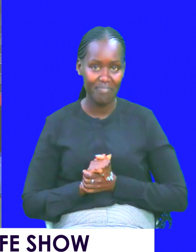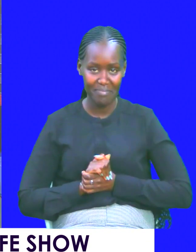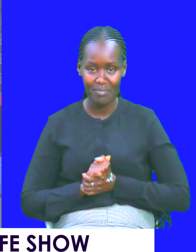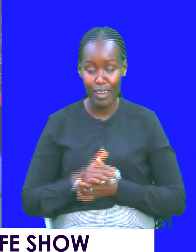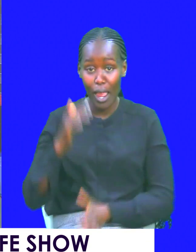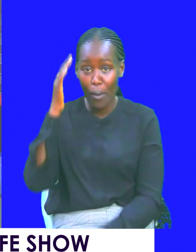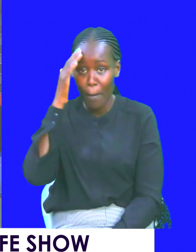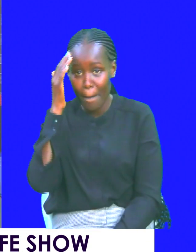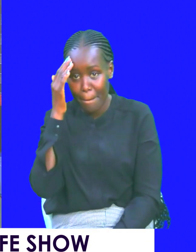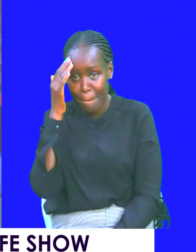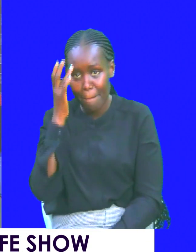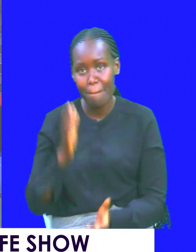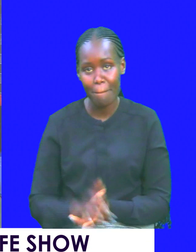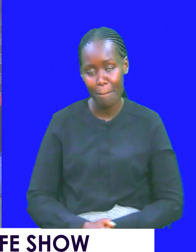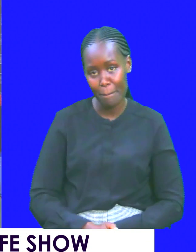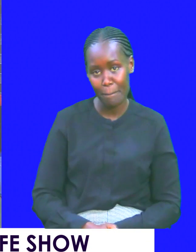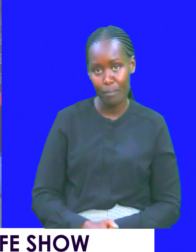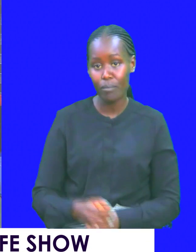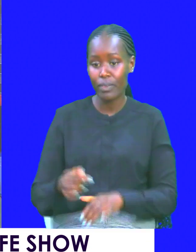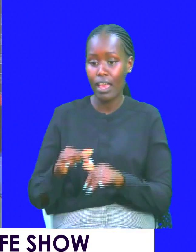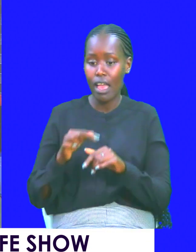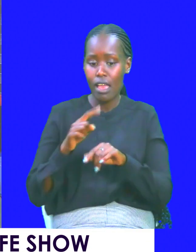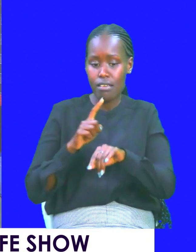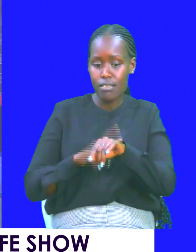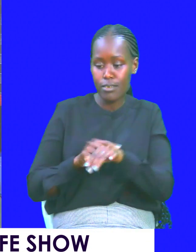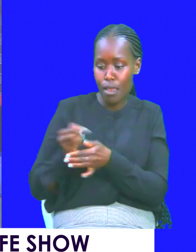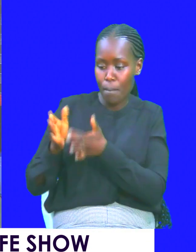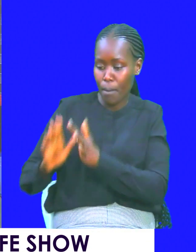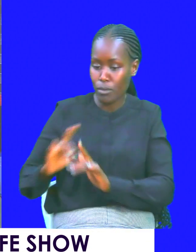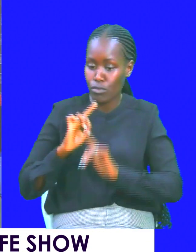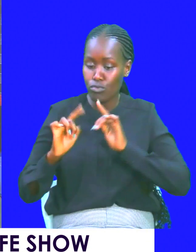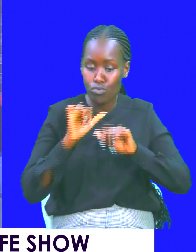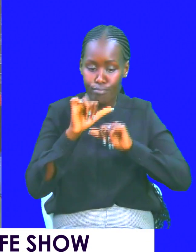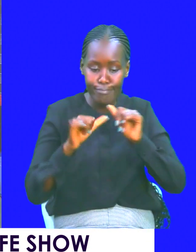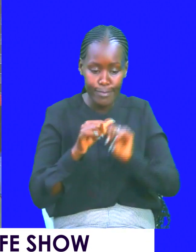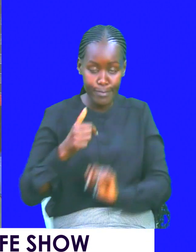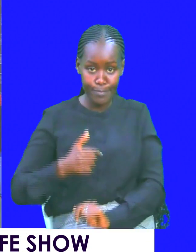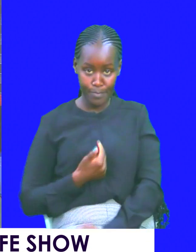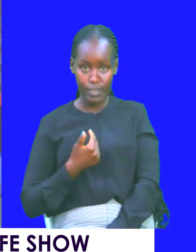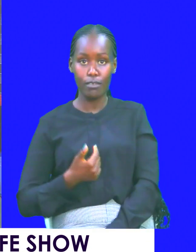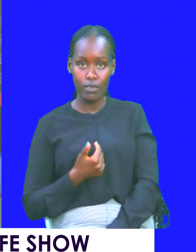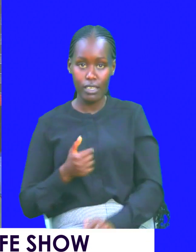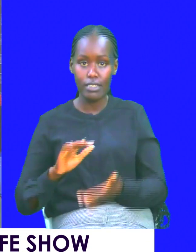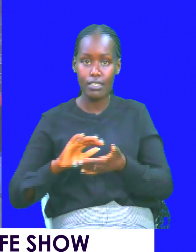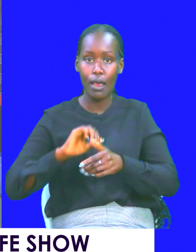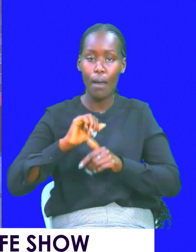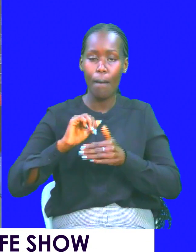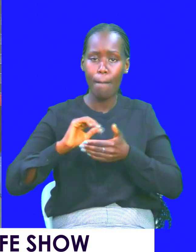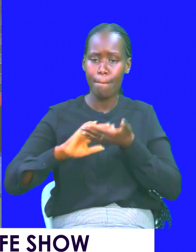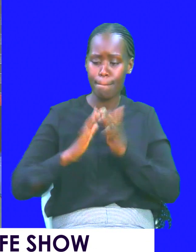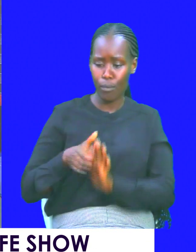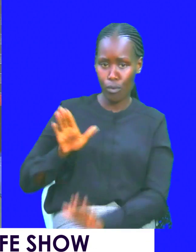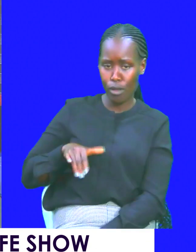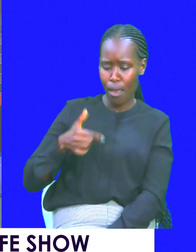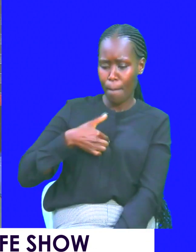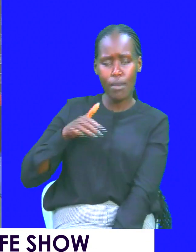You know, when somebody talks about themselves being a woman, I am